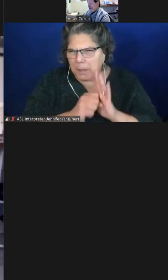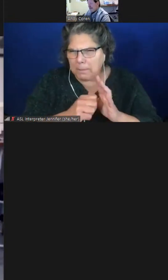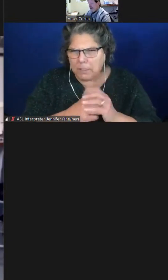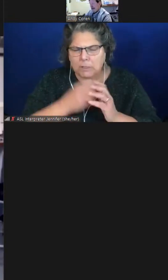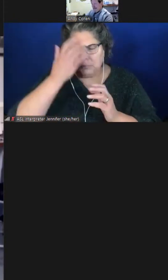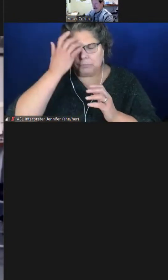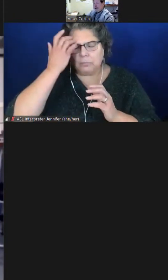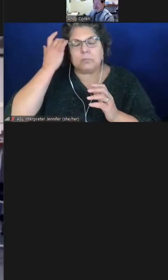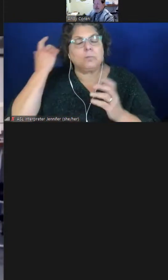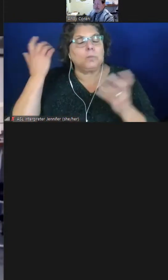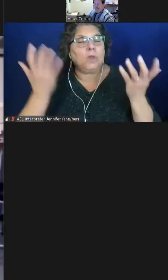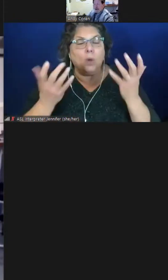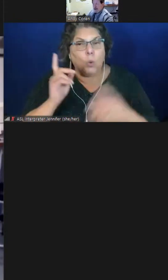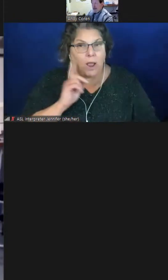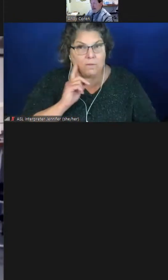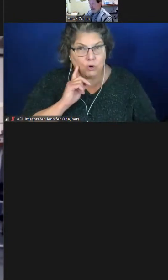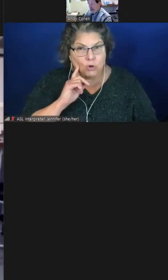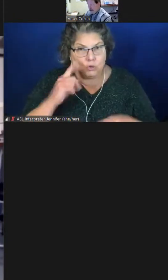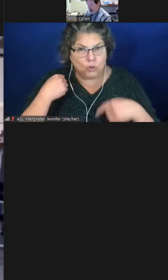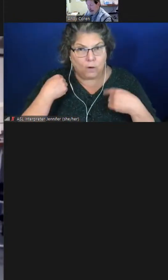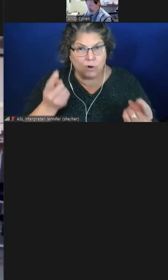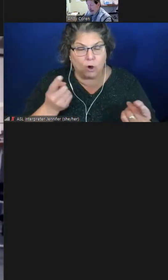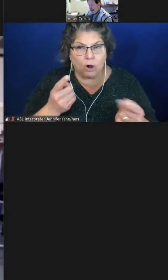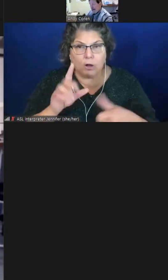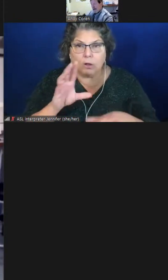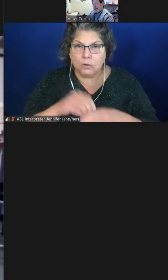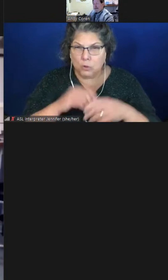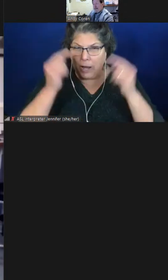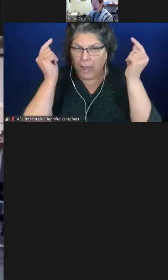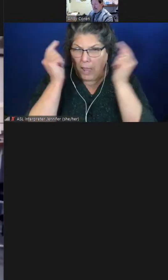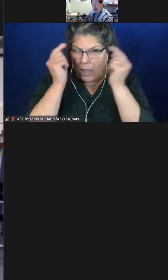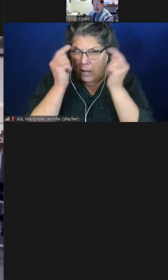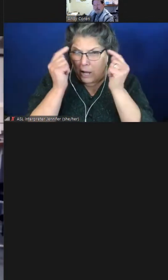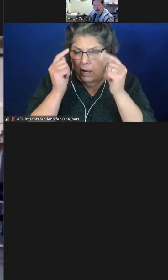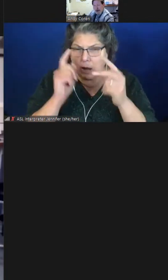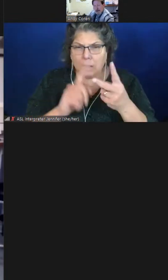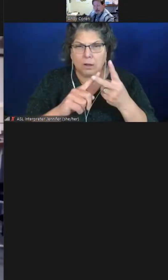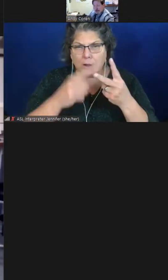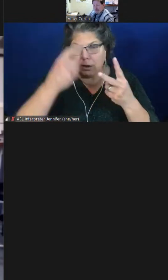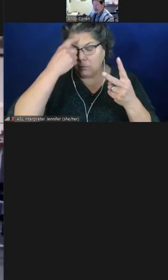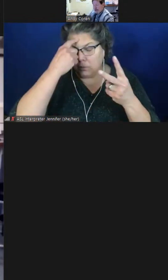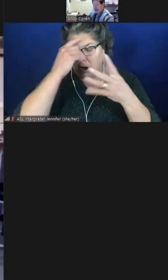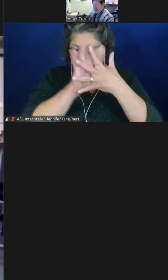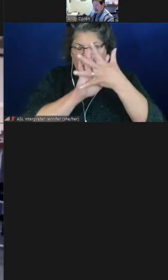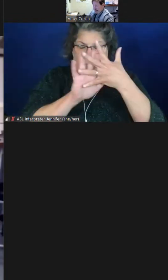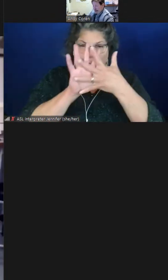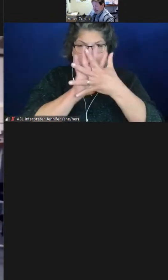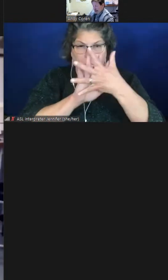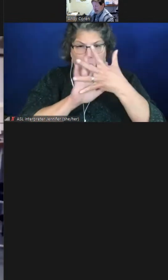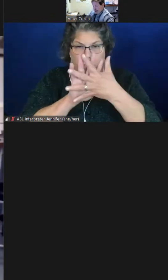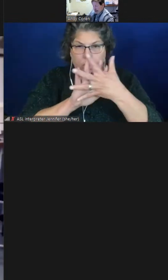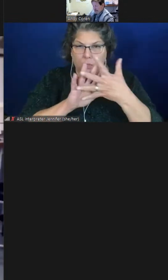attributable symptoms that I've heard of so far include headache, brain fog, or sort of